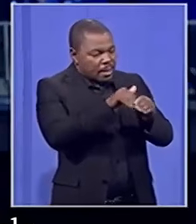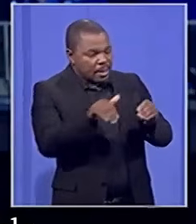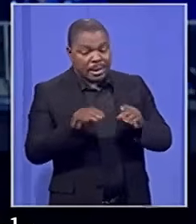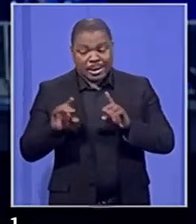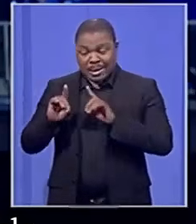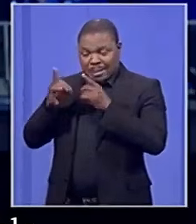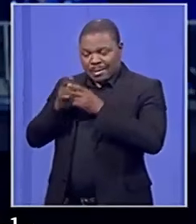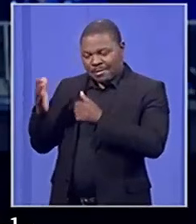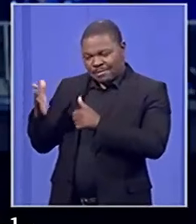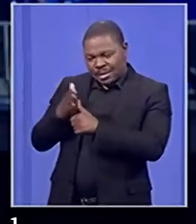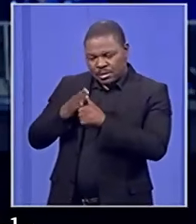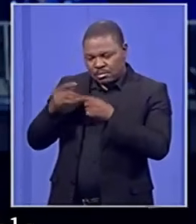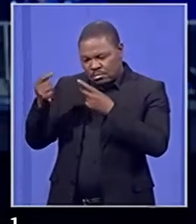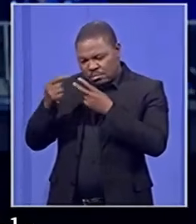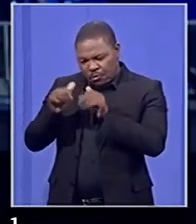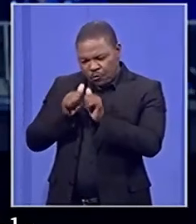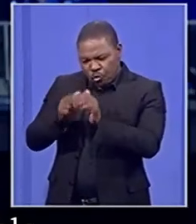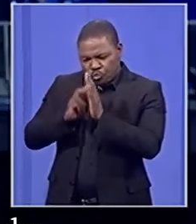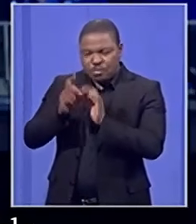latela metjha e mengata.